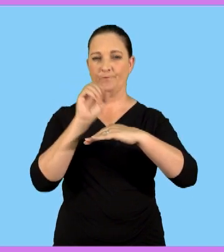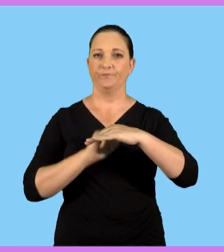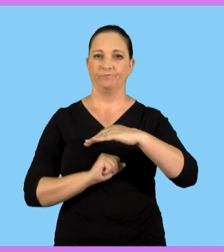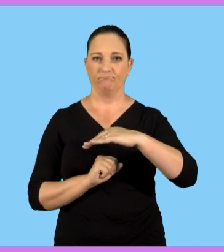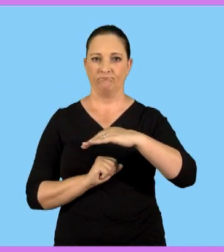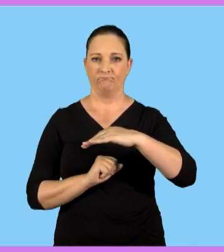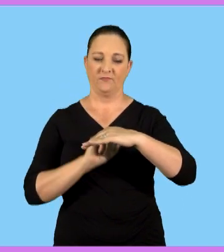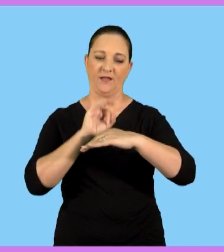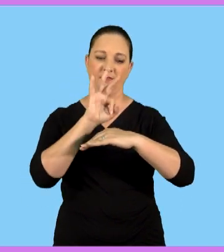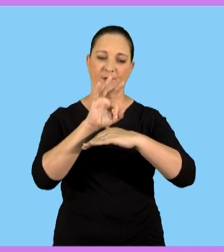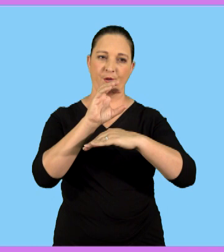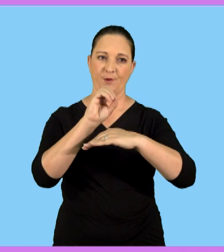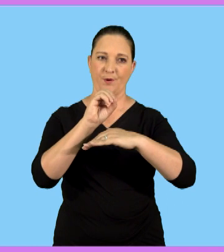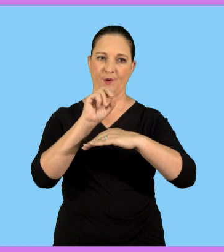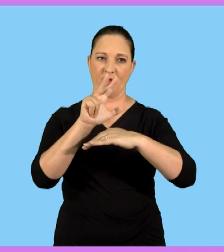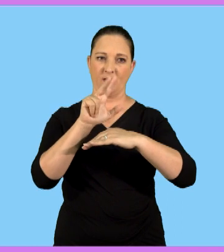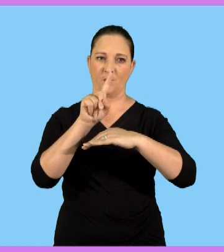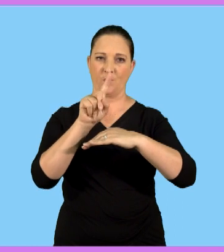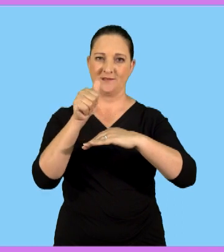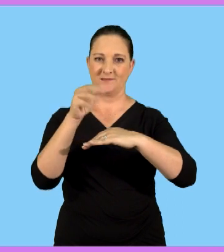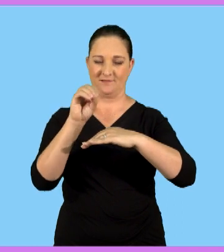308,160. Again,